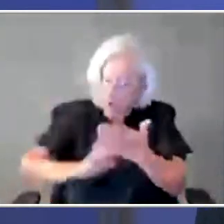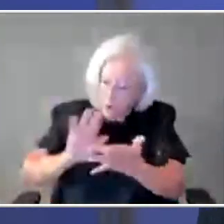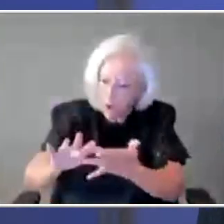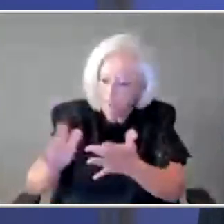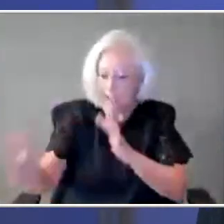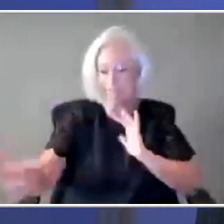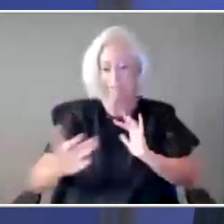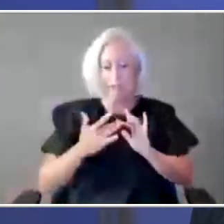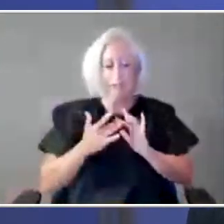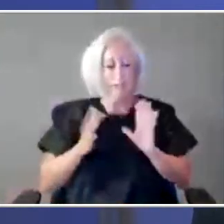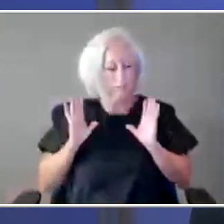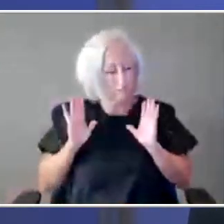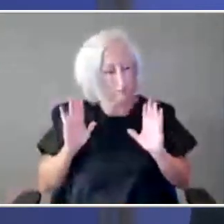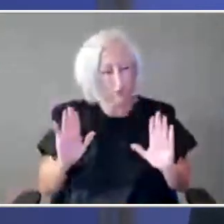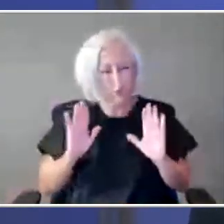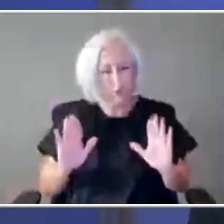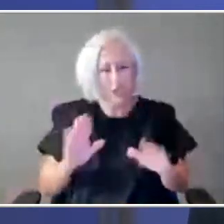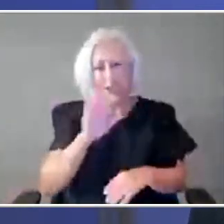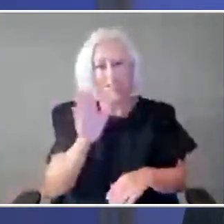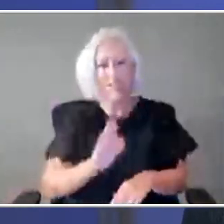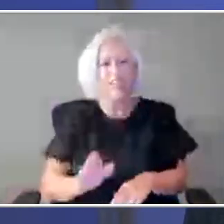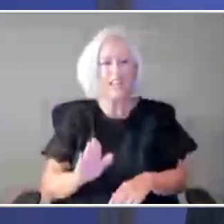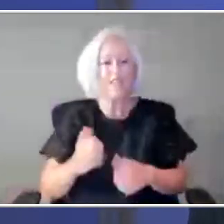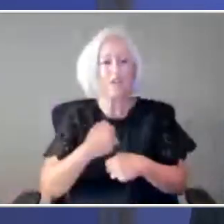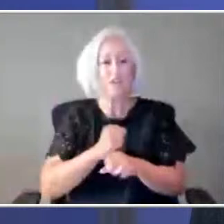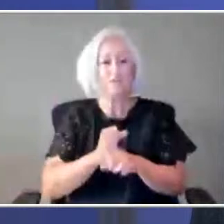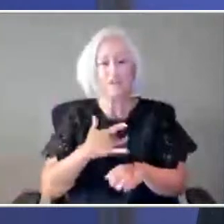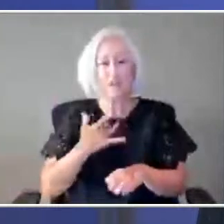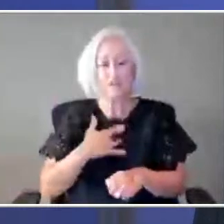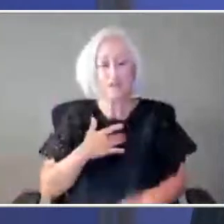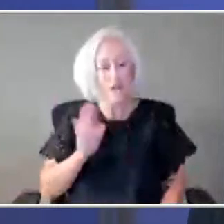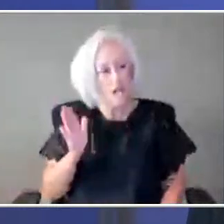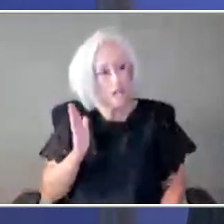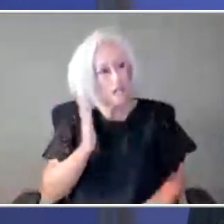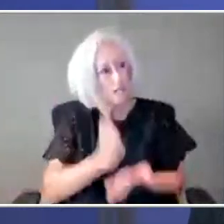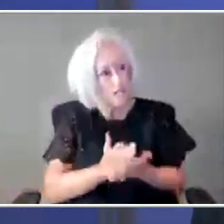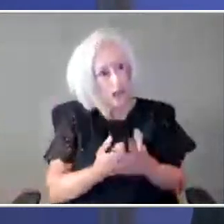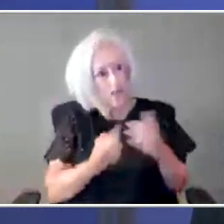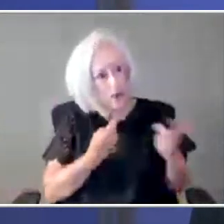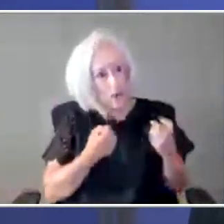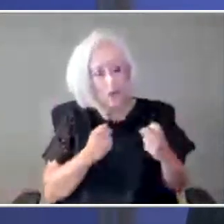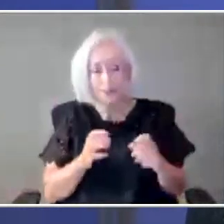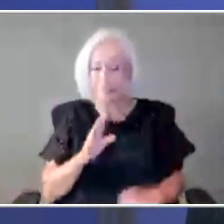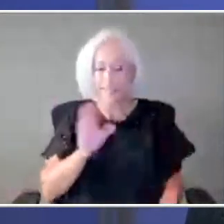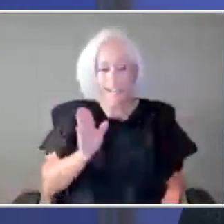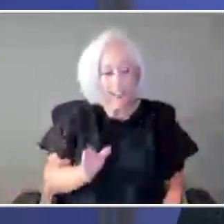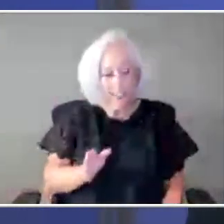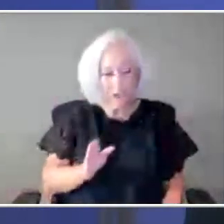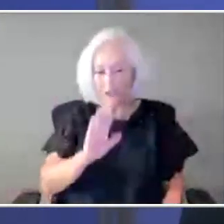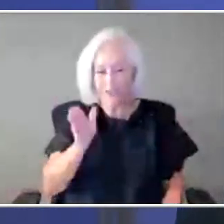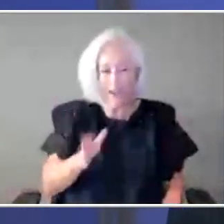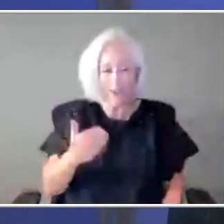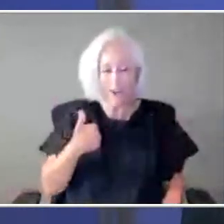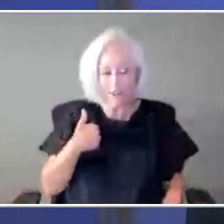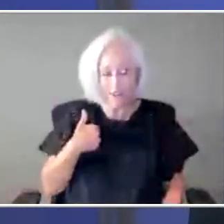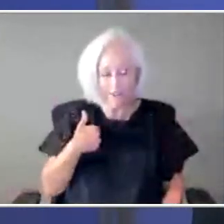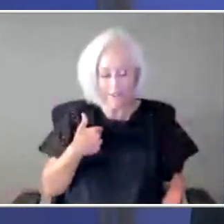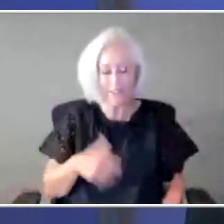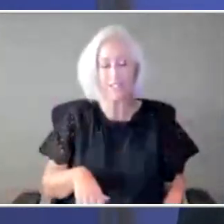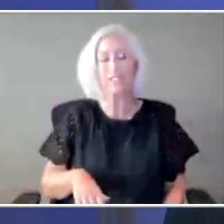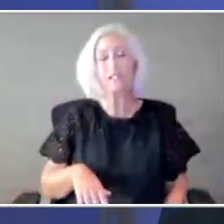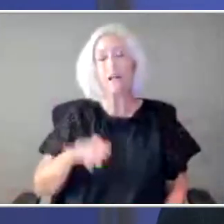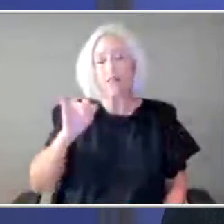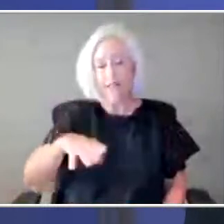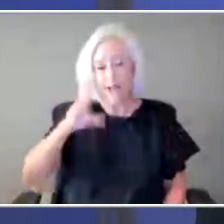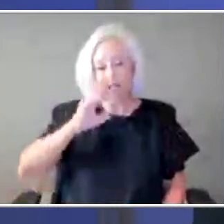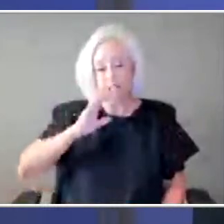they never made me feel like, no, don't ask any more stuff. You got to quit asking questions. No, never. And so, so going through that journey with them,